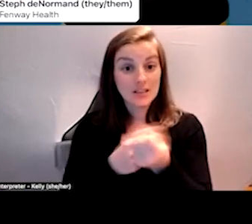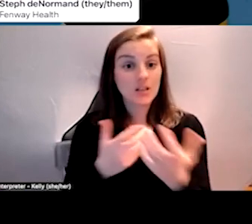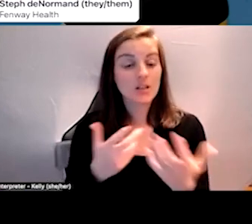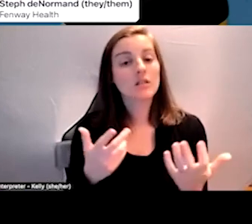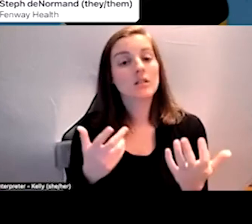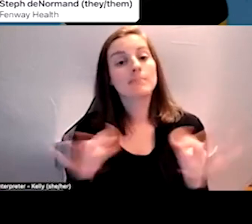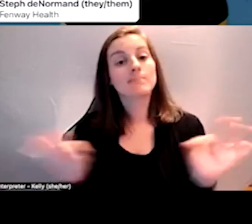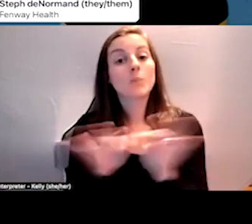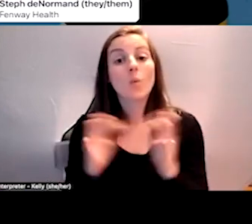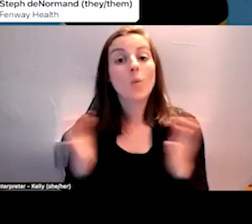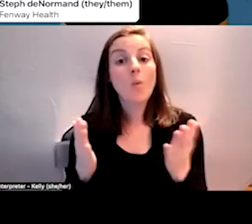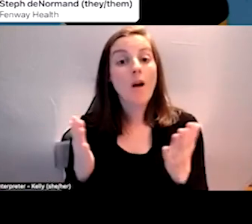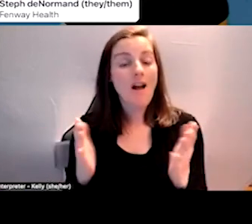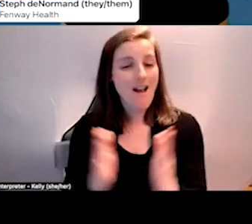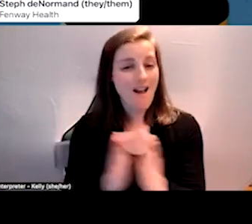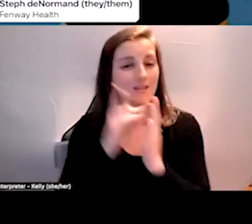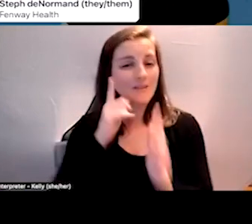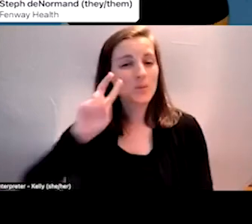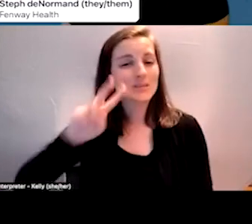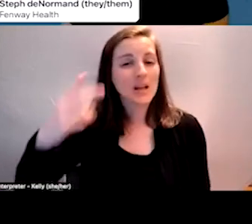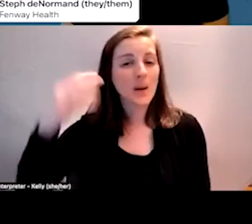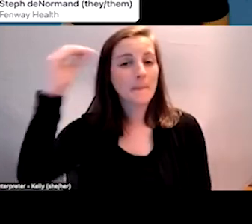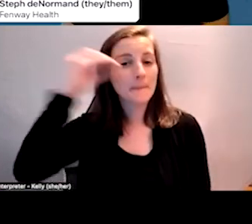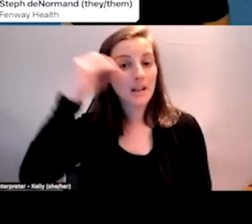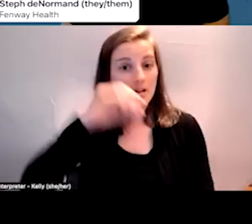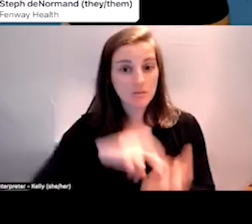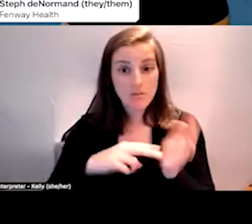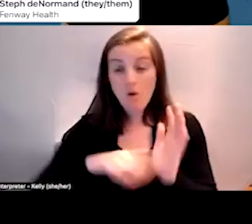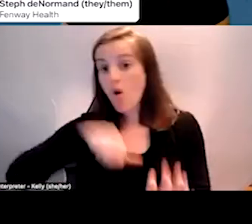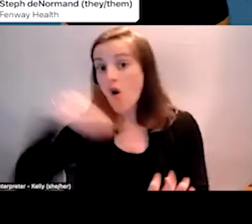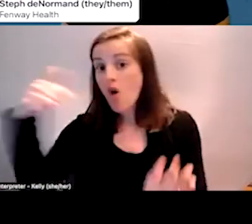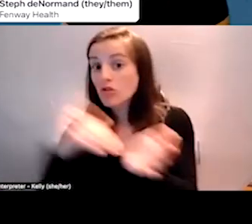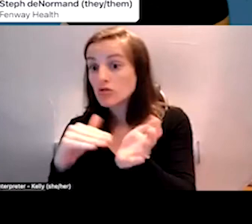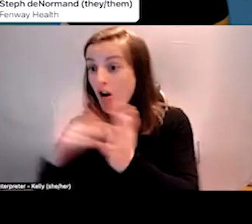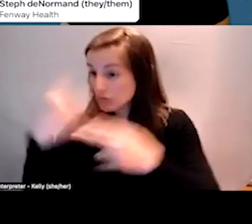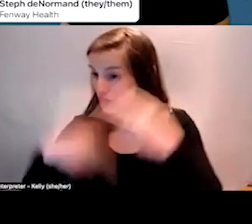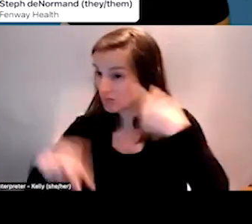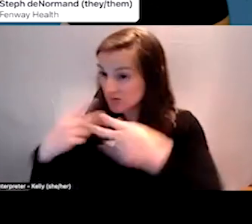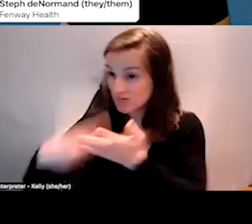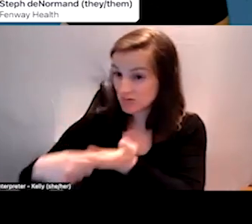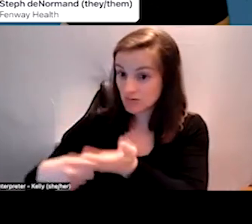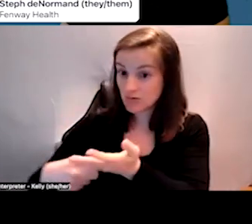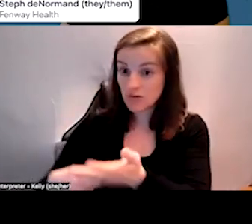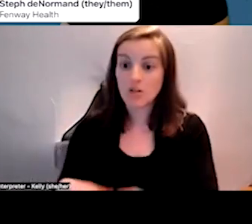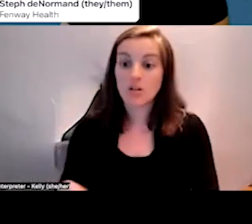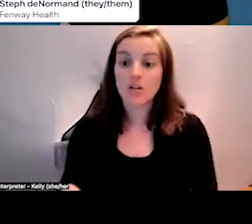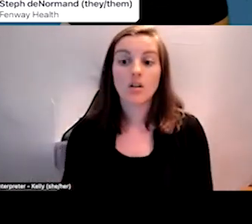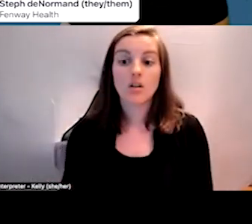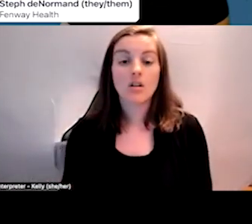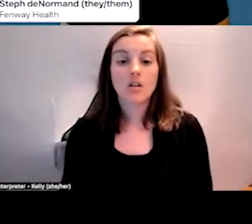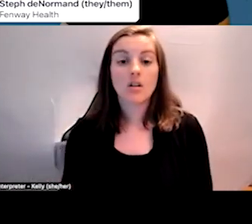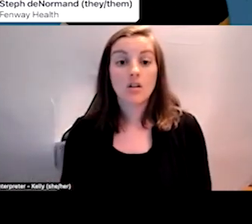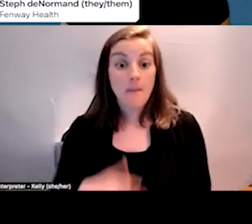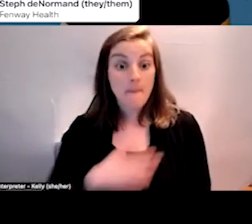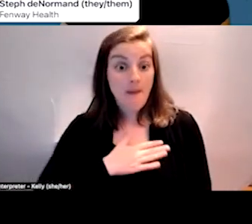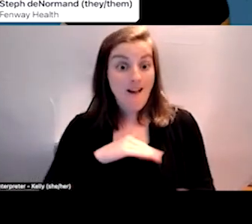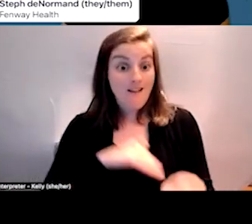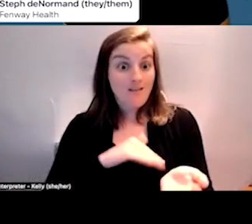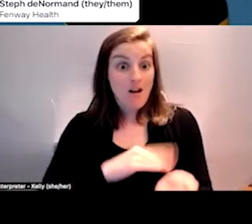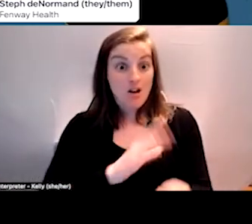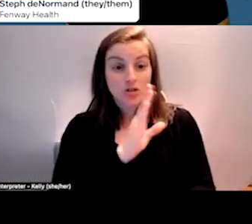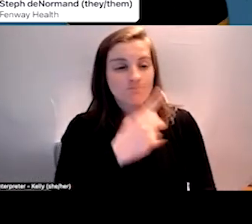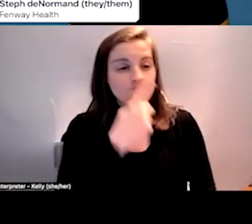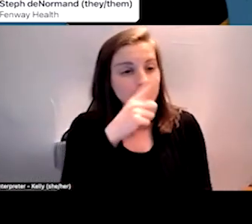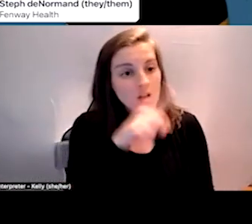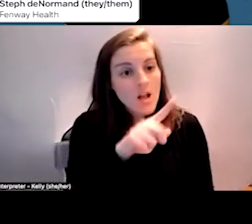opinion. Whether that is through the clinician that you're working with and saying, actually, can you refer me to someone else, a specialist or somebody